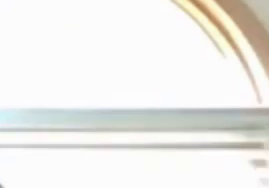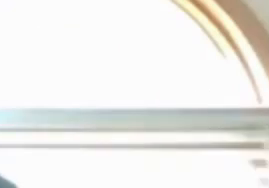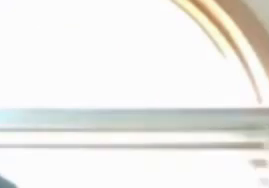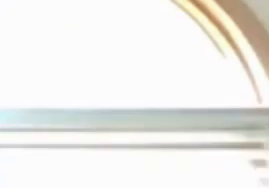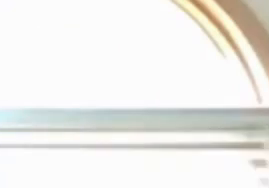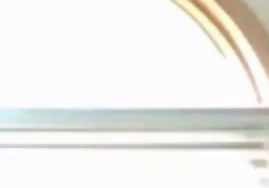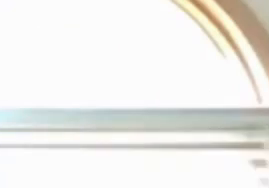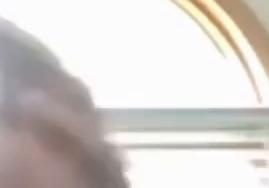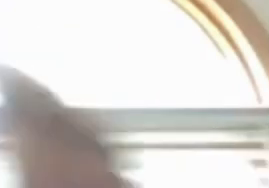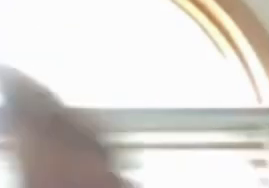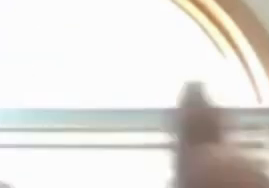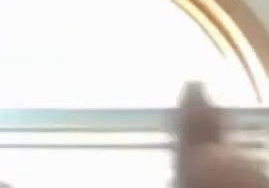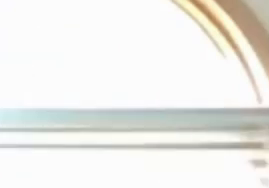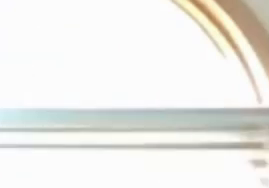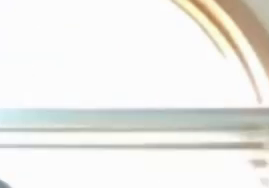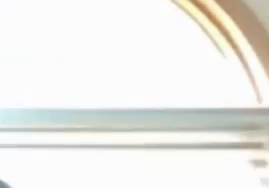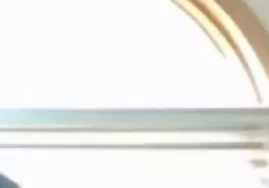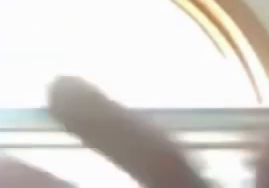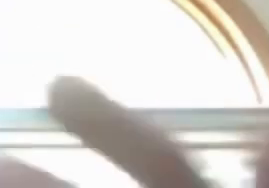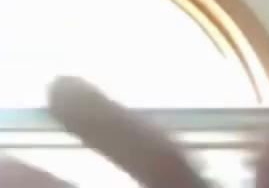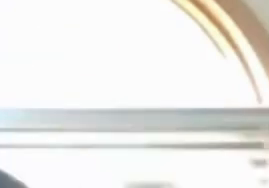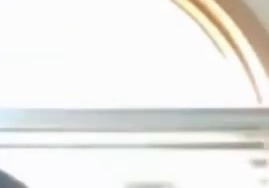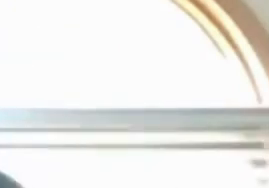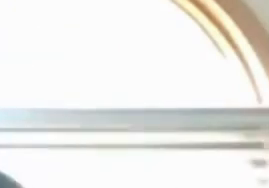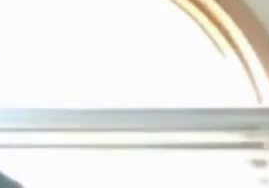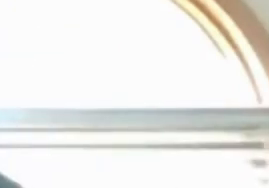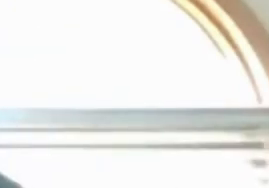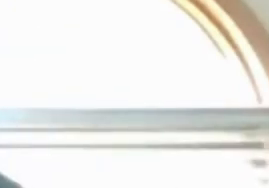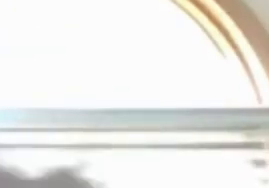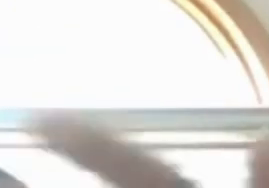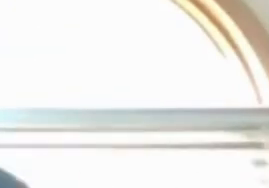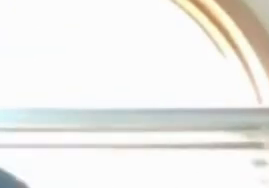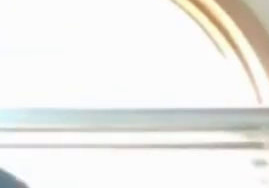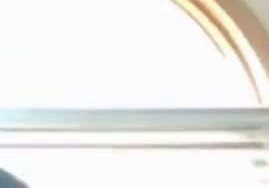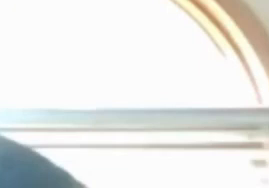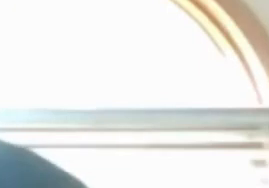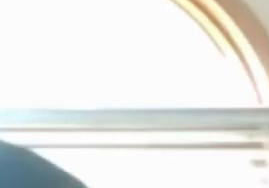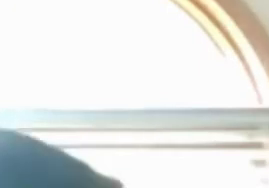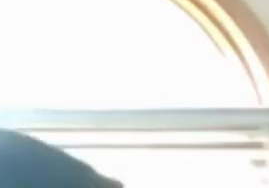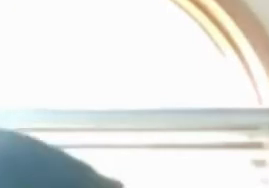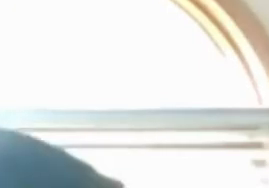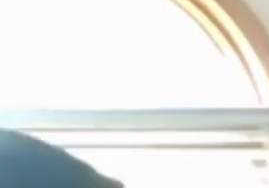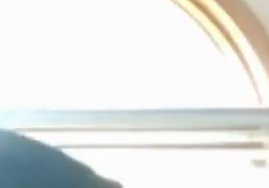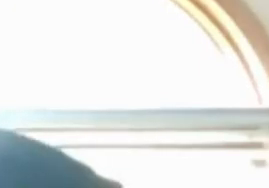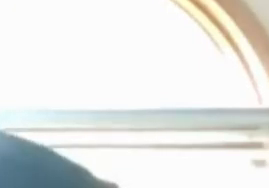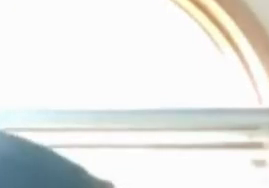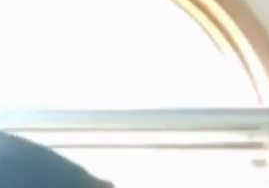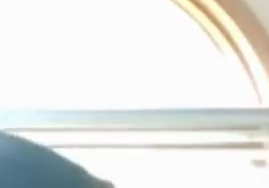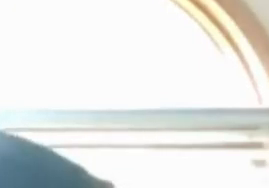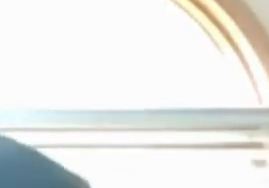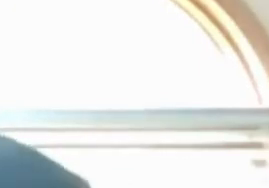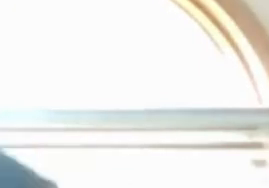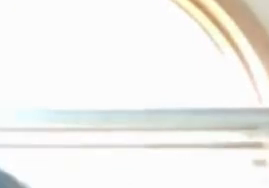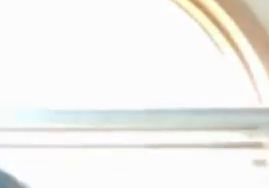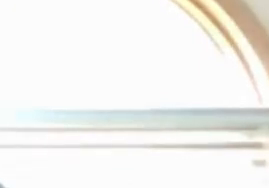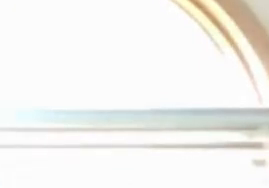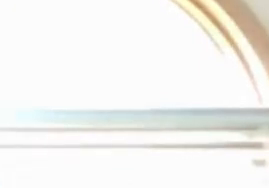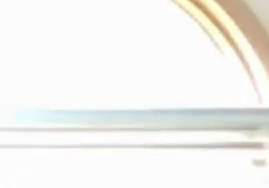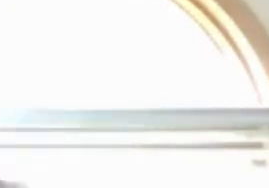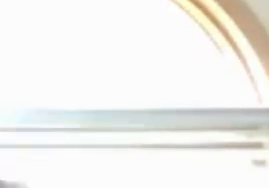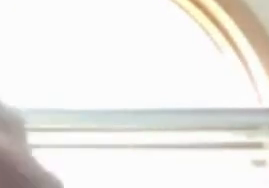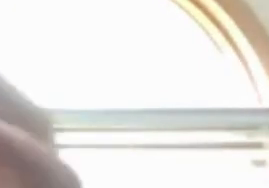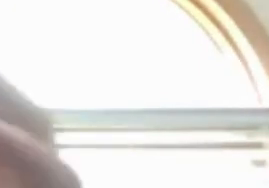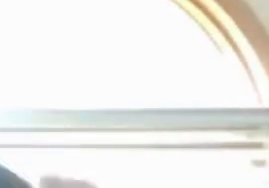able to address all of them today, but we will certainly be collecting them and continuing to discuss them. So briefly, I just want